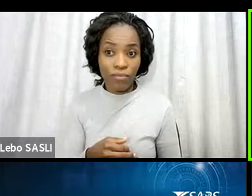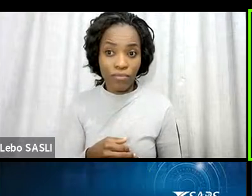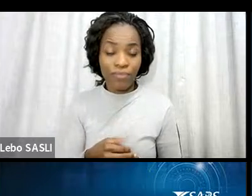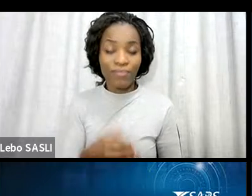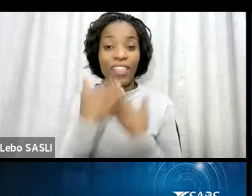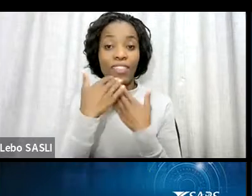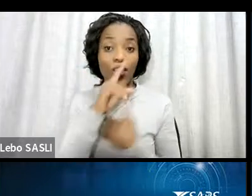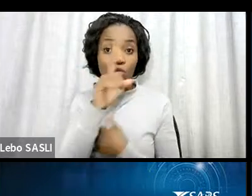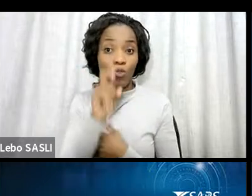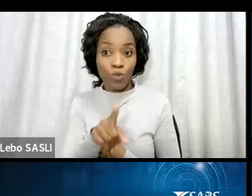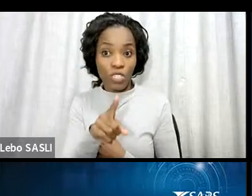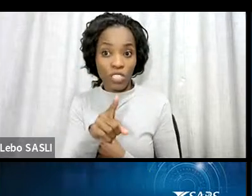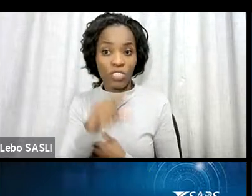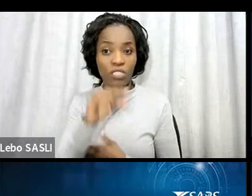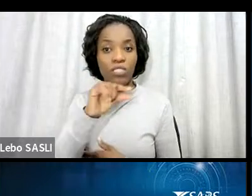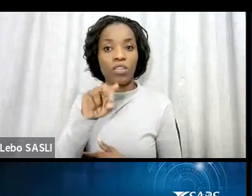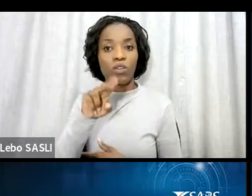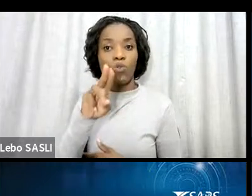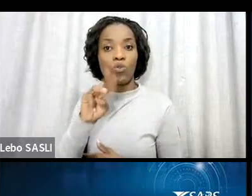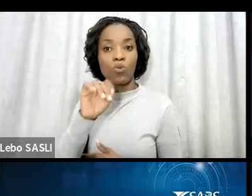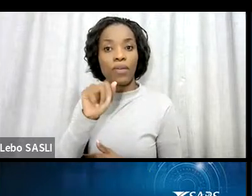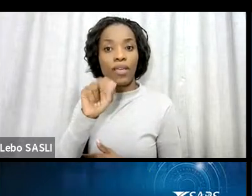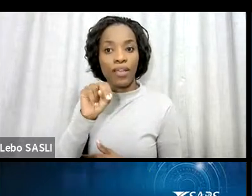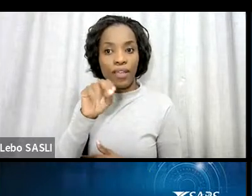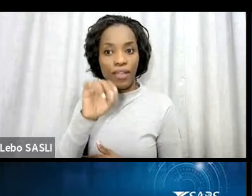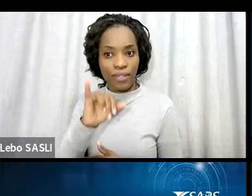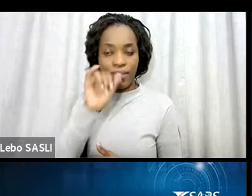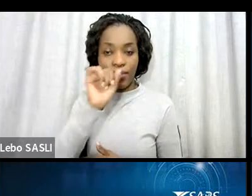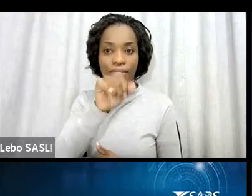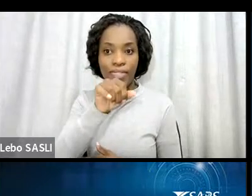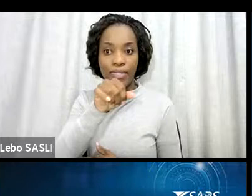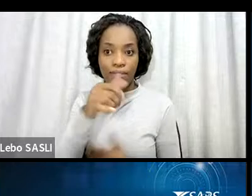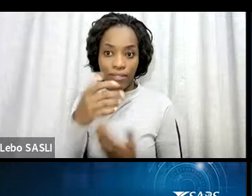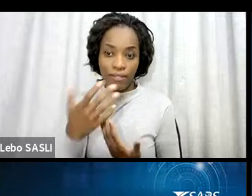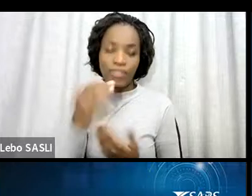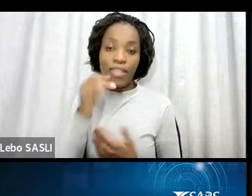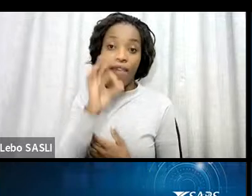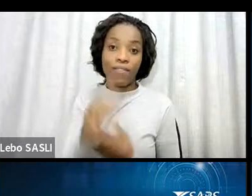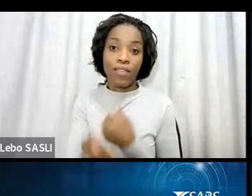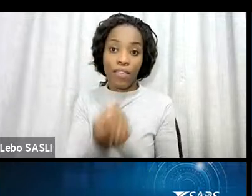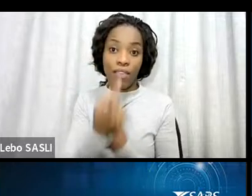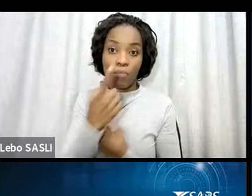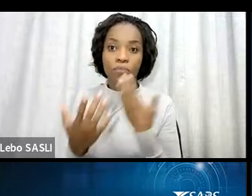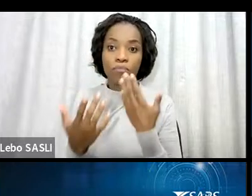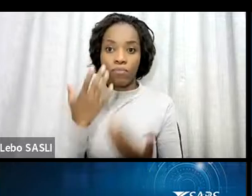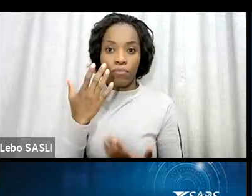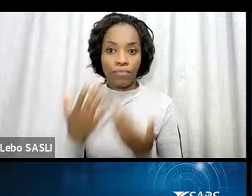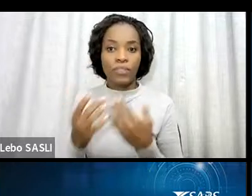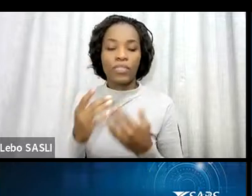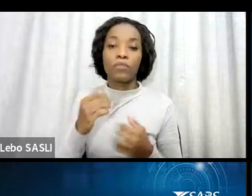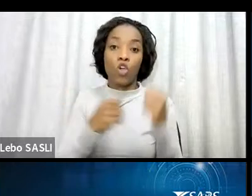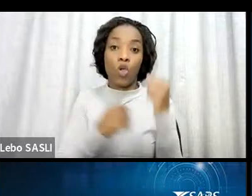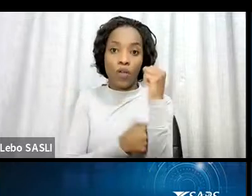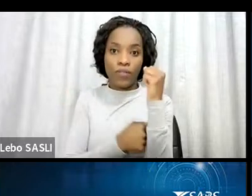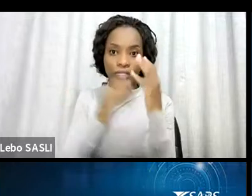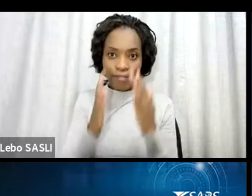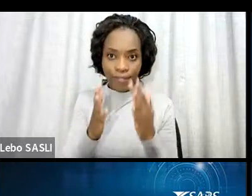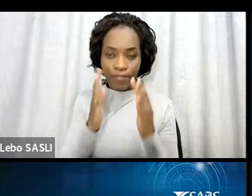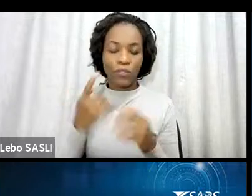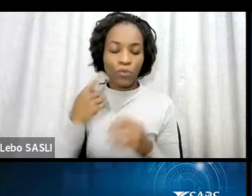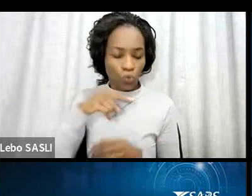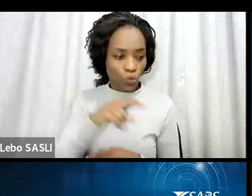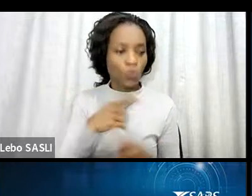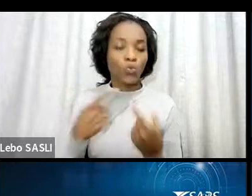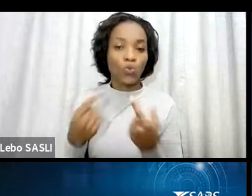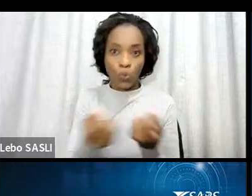Thank you for the question, Gumani. And yes, in cases where our office dealt with a complaint and we have